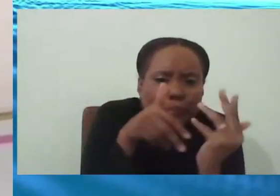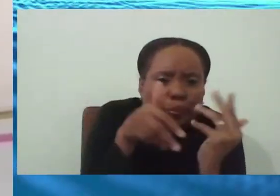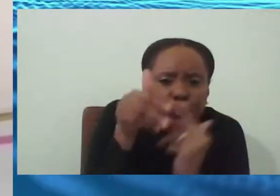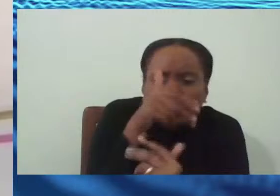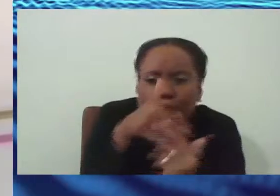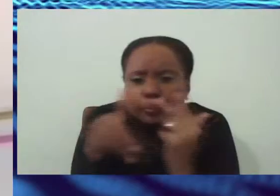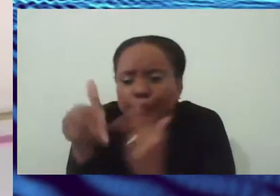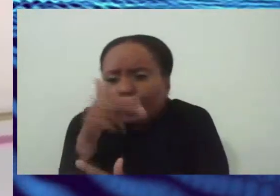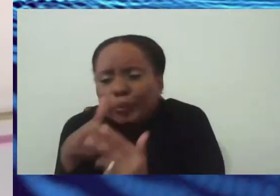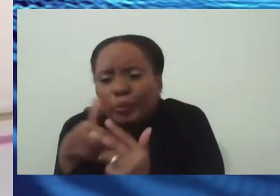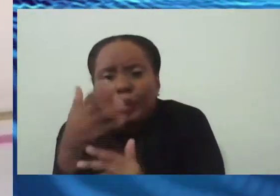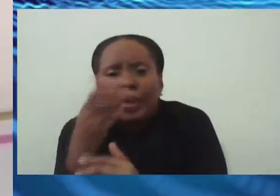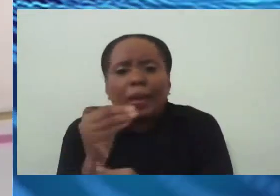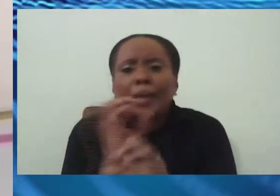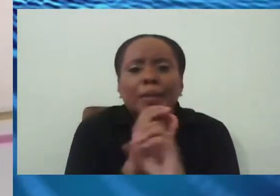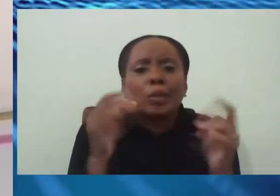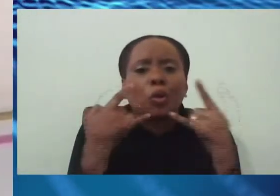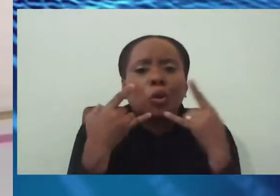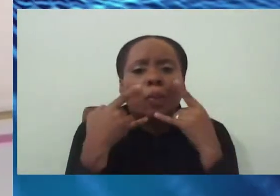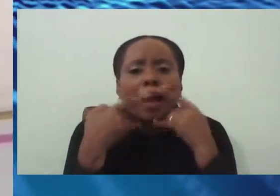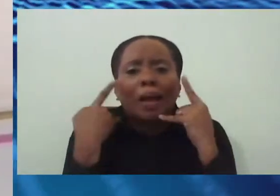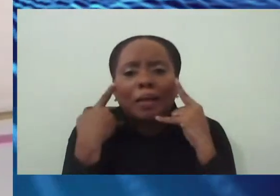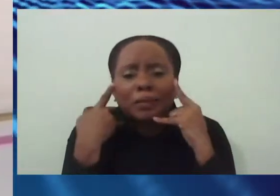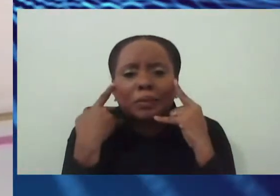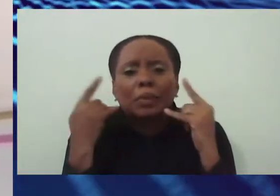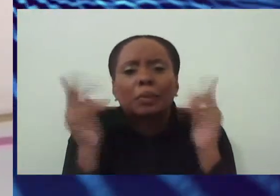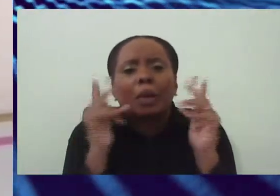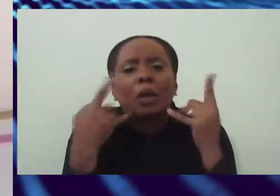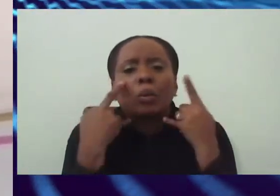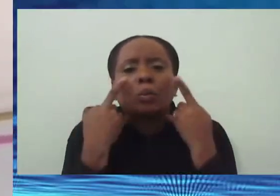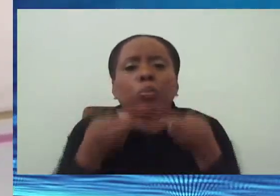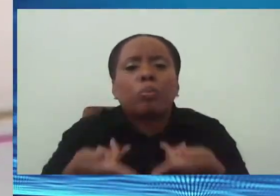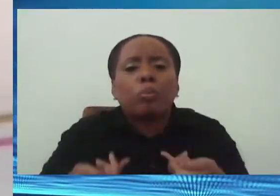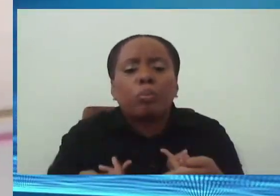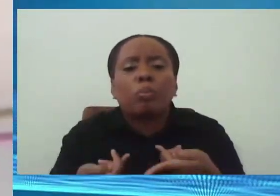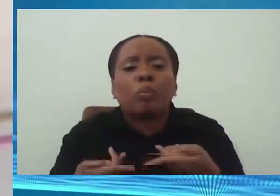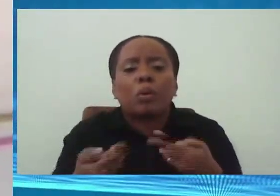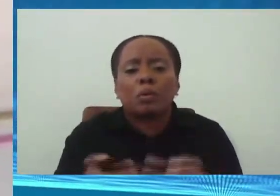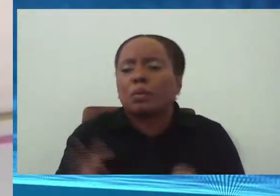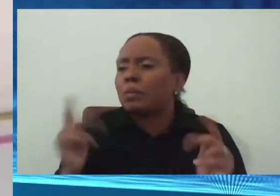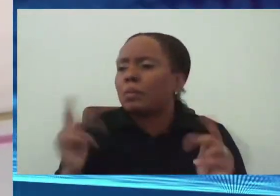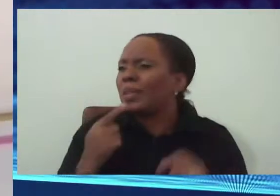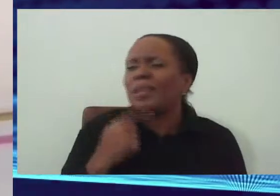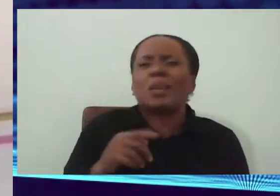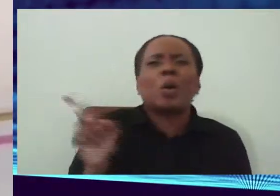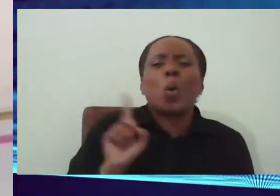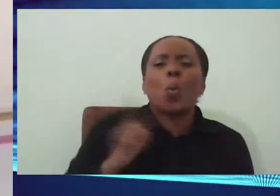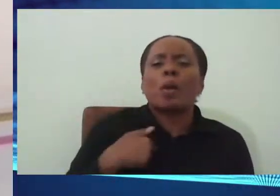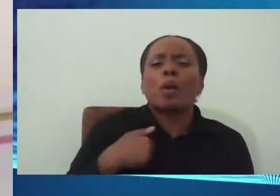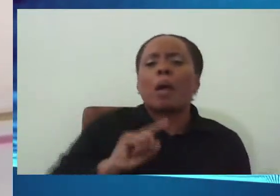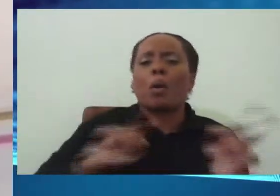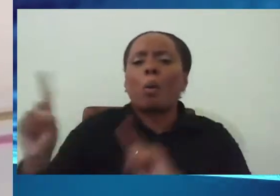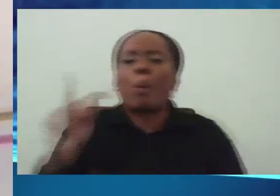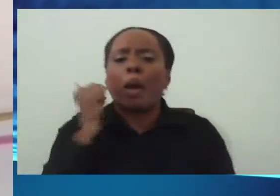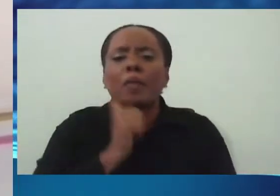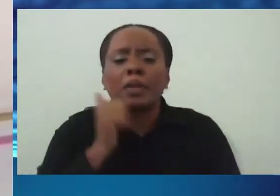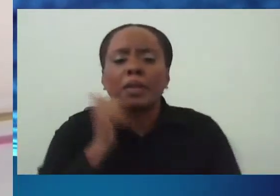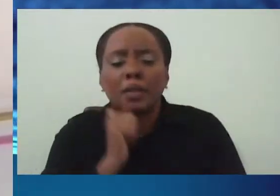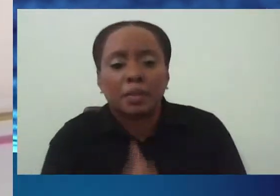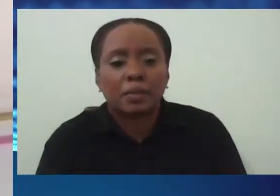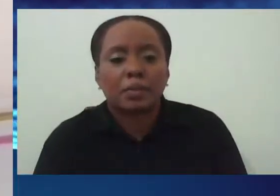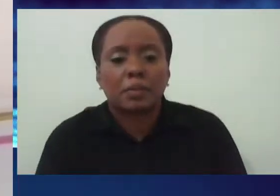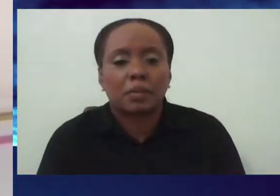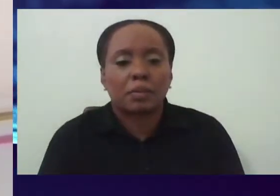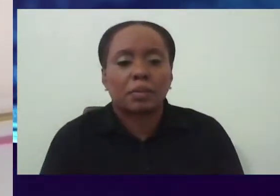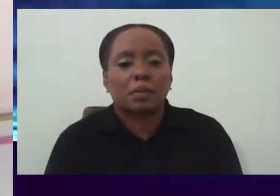this case, your mask. So I think persons need to think about, where do I encounter that every day? And the most commonplace persons will find